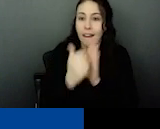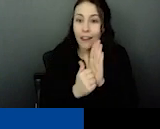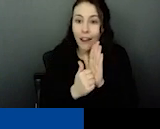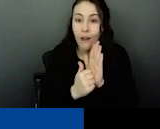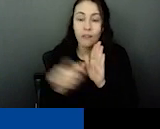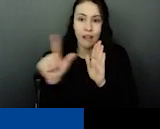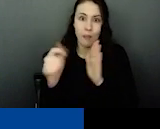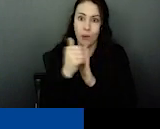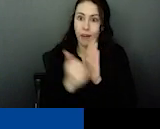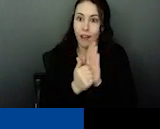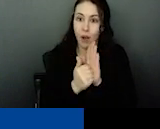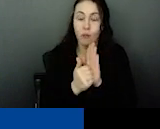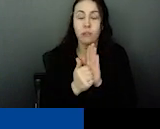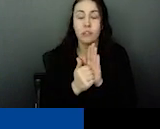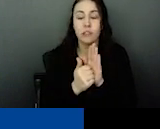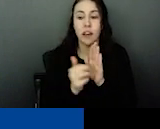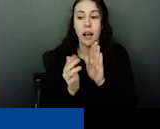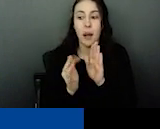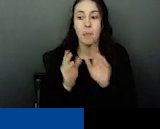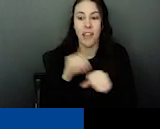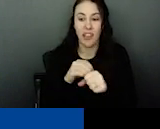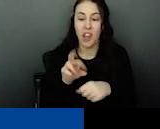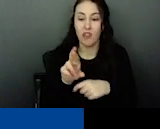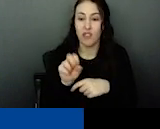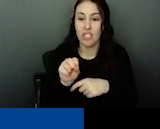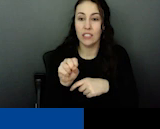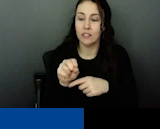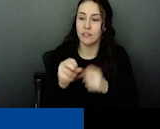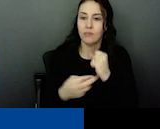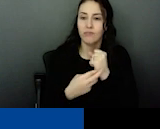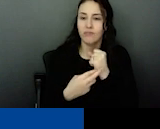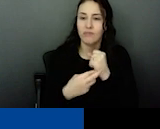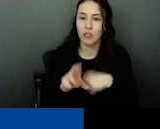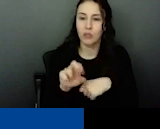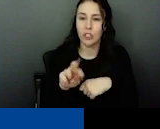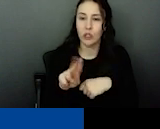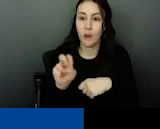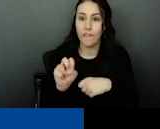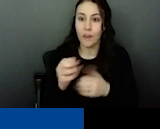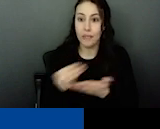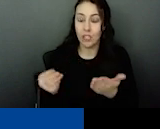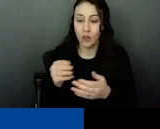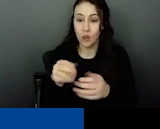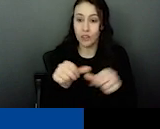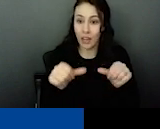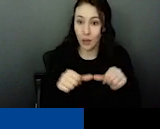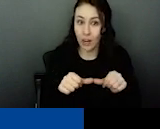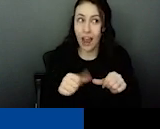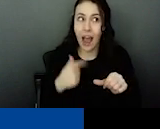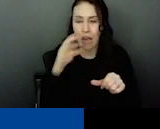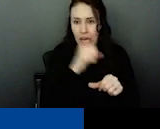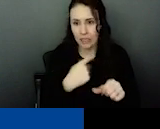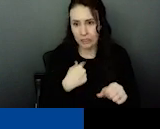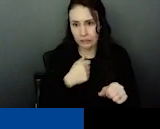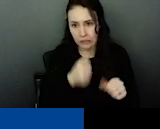for in the reserve materials area. And I was able to, and you know, I guess this was dishonest of me, but I